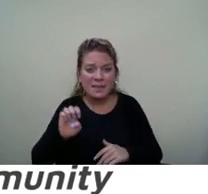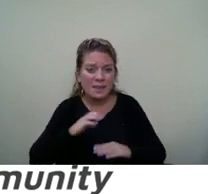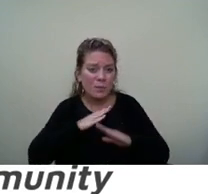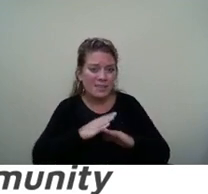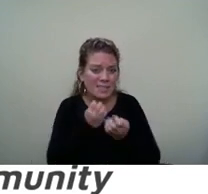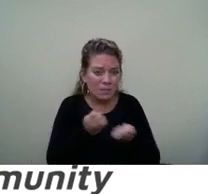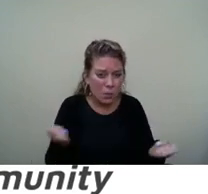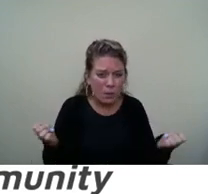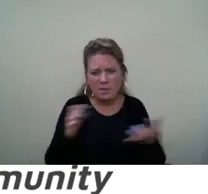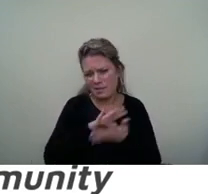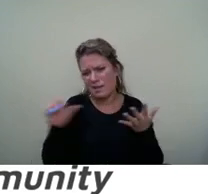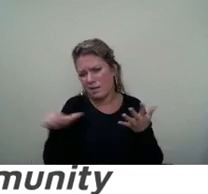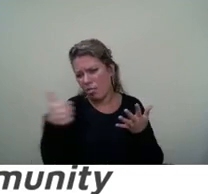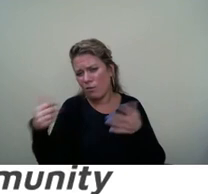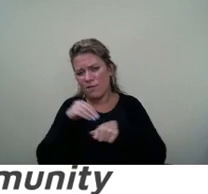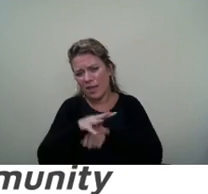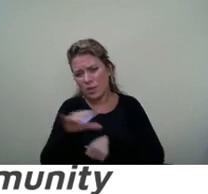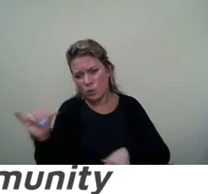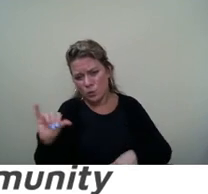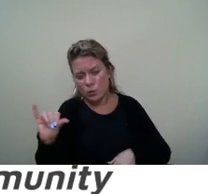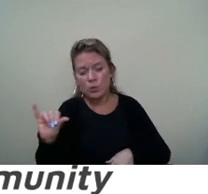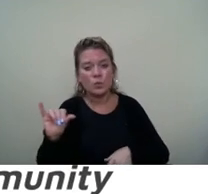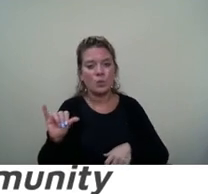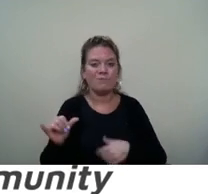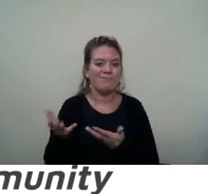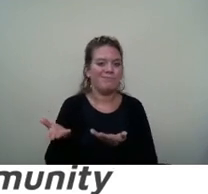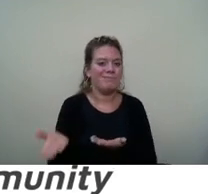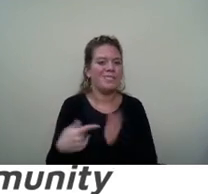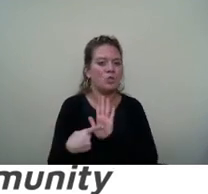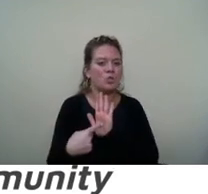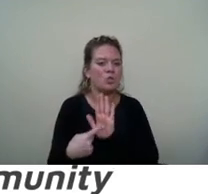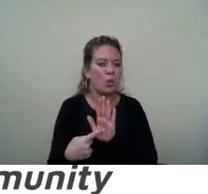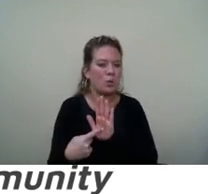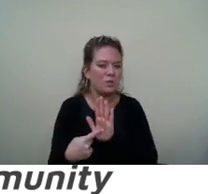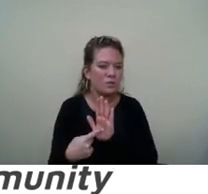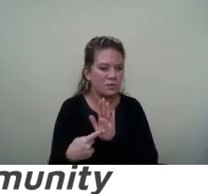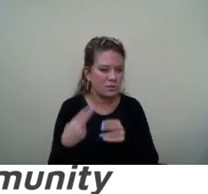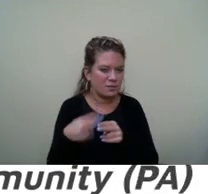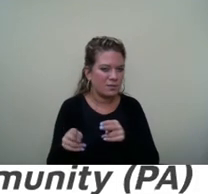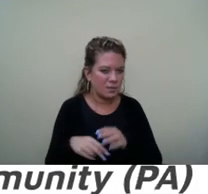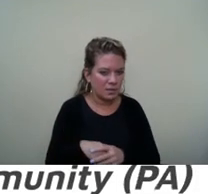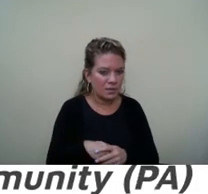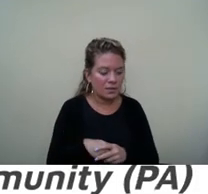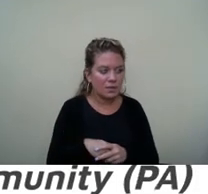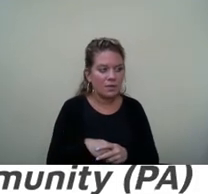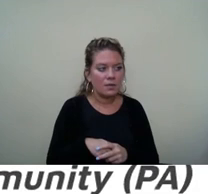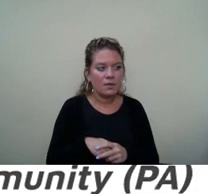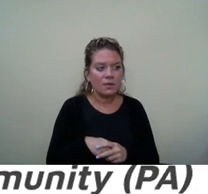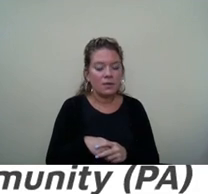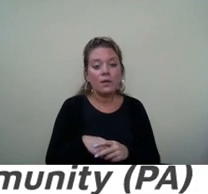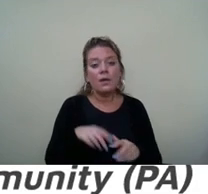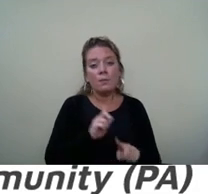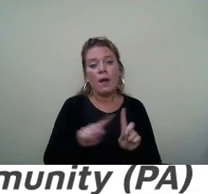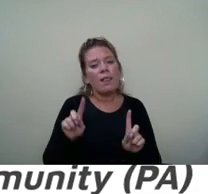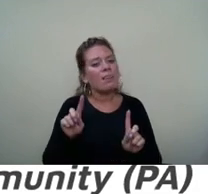a lot of other factors. And this kind of just captures a little bit of that. But let's look at what these community members